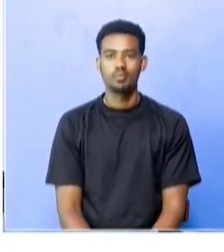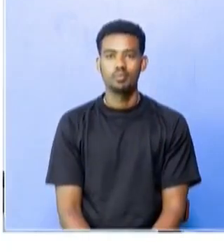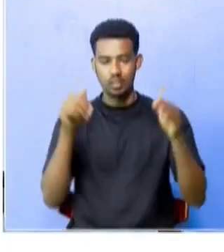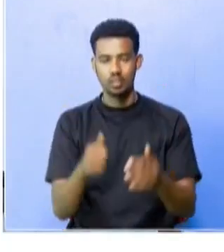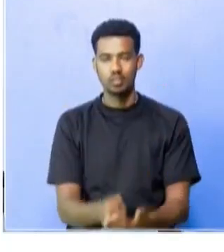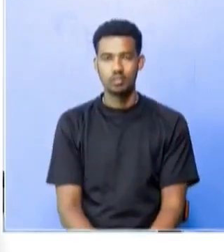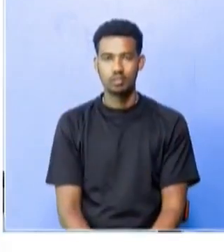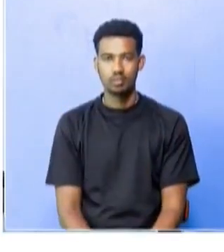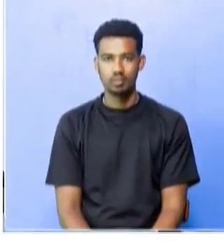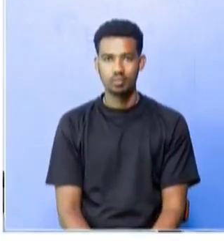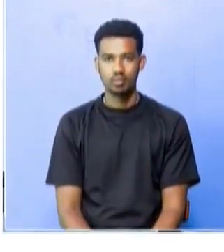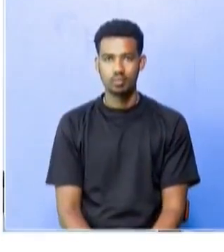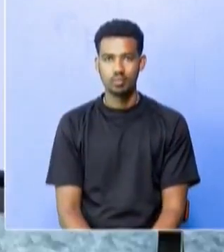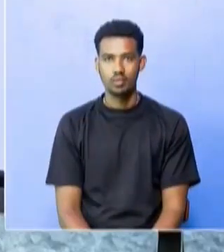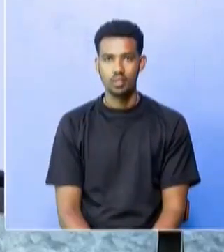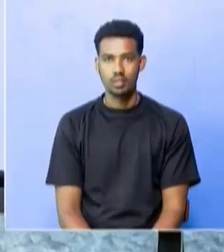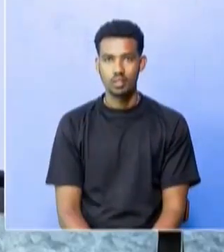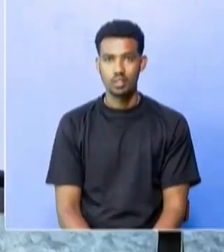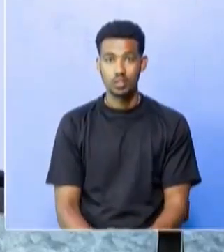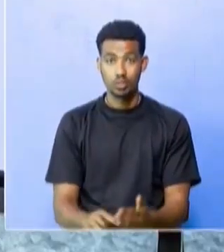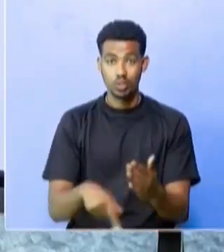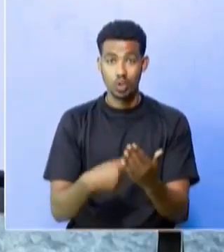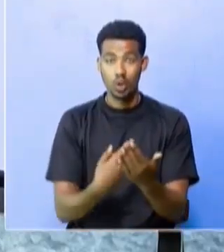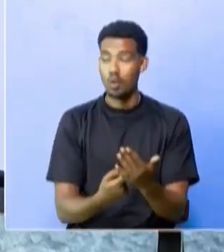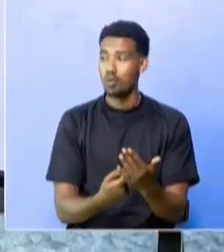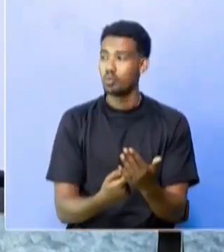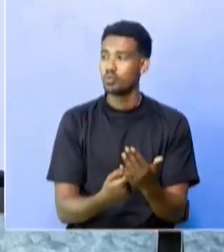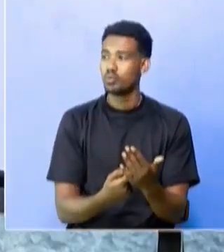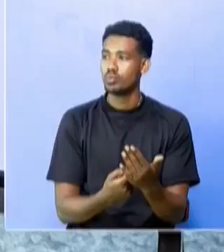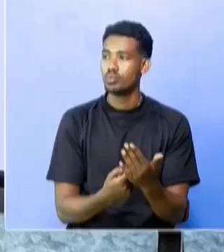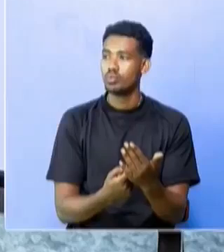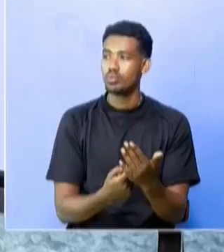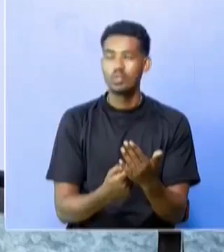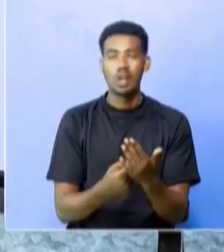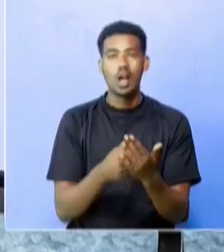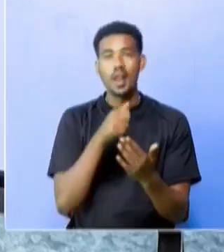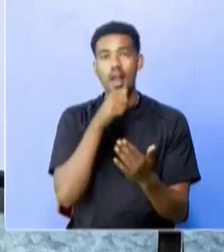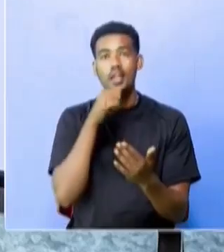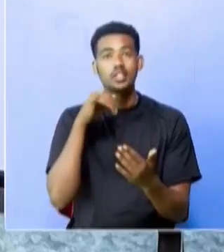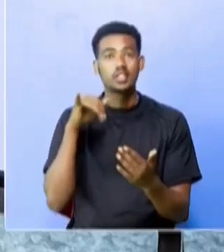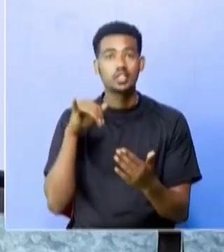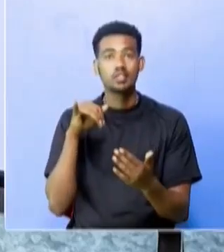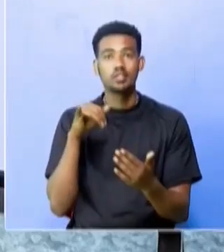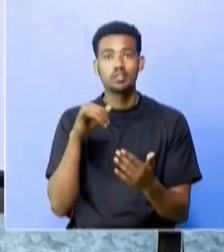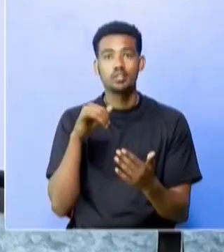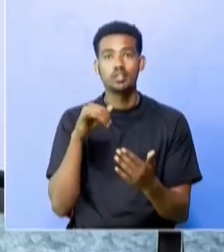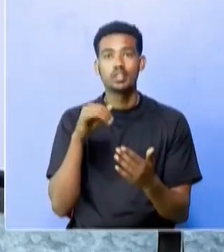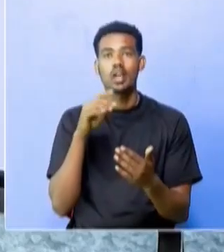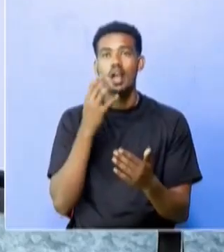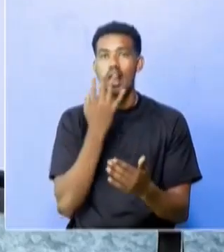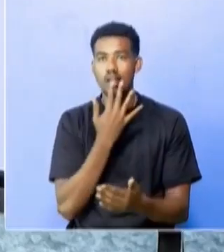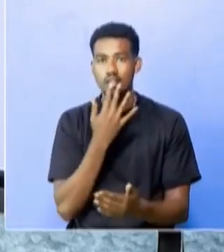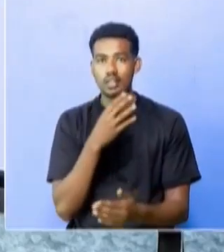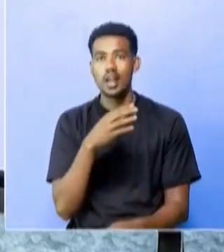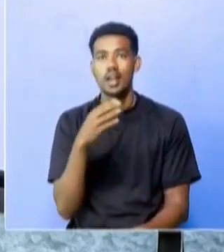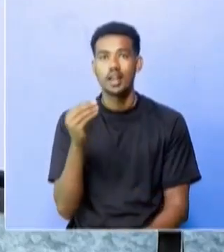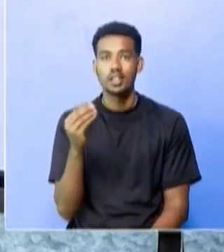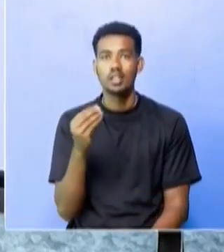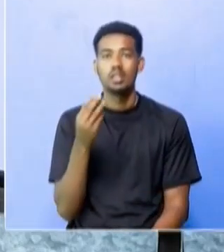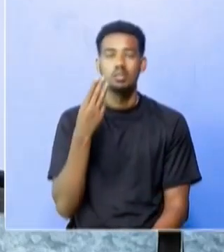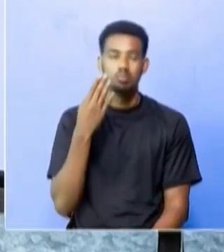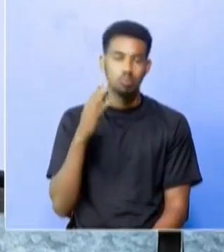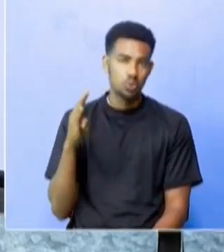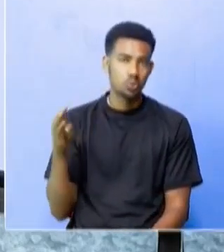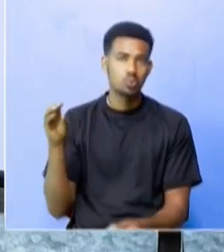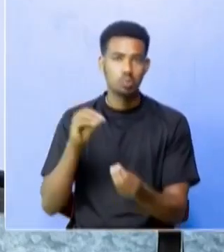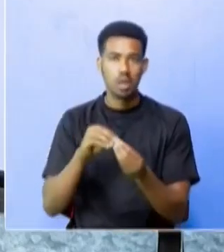bluebird. So, here is an adjective, color adjective. So, blue